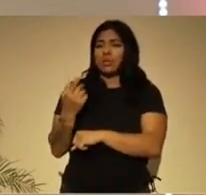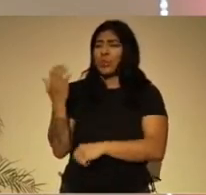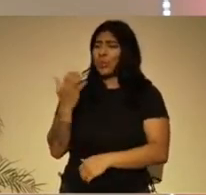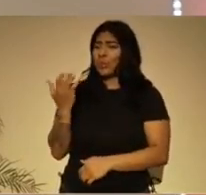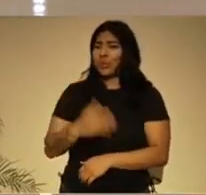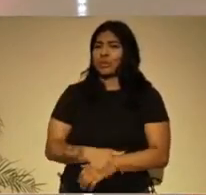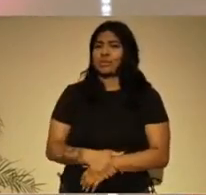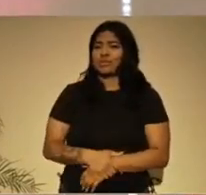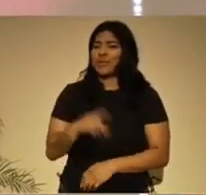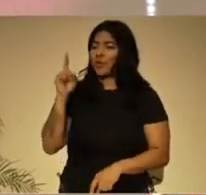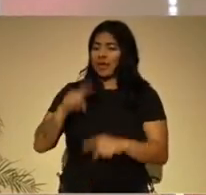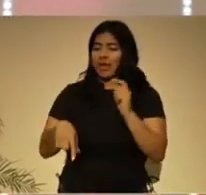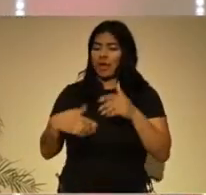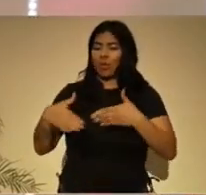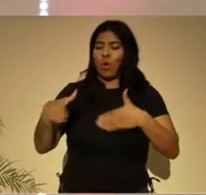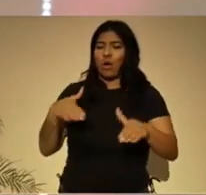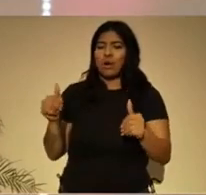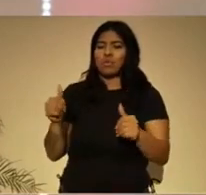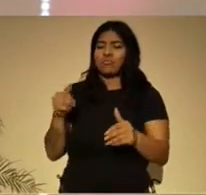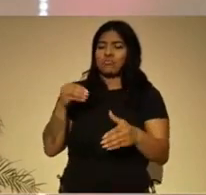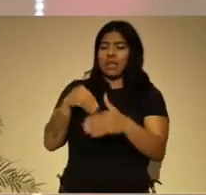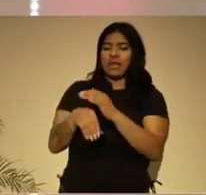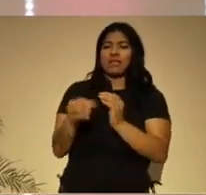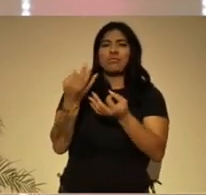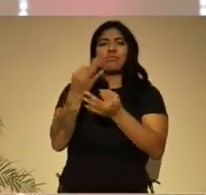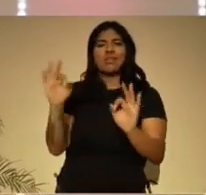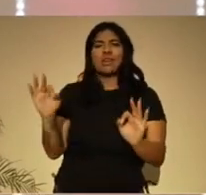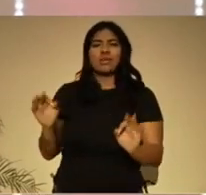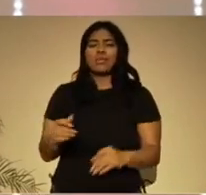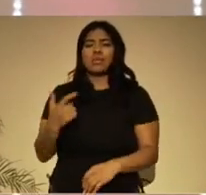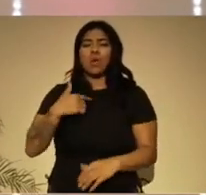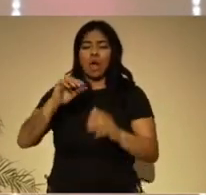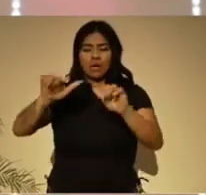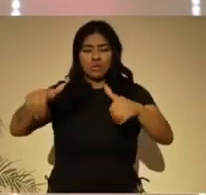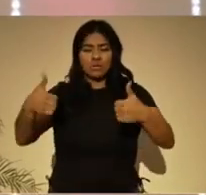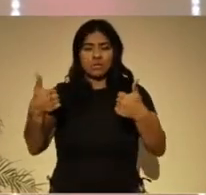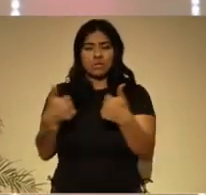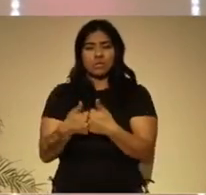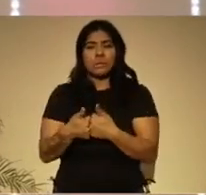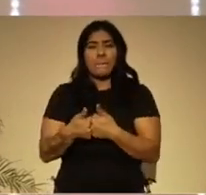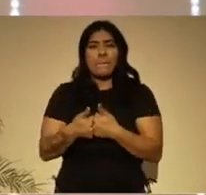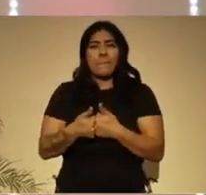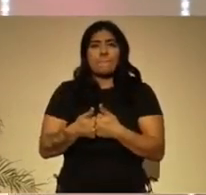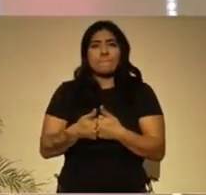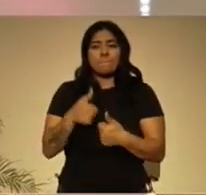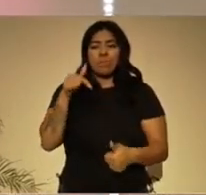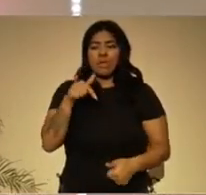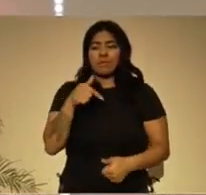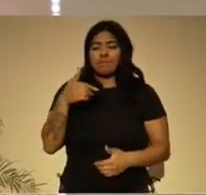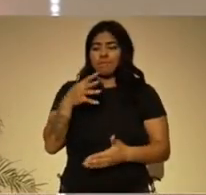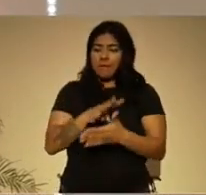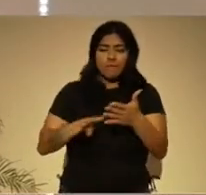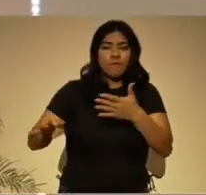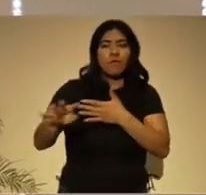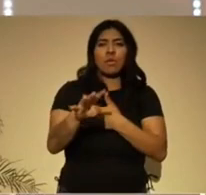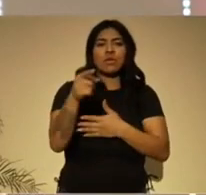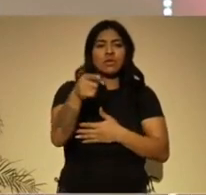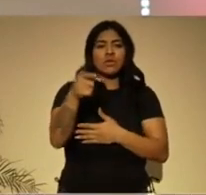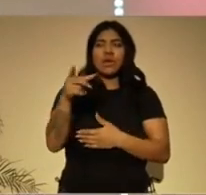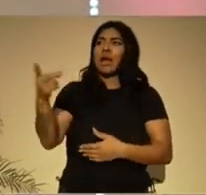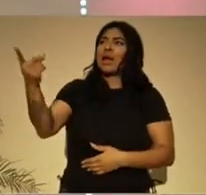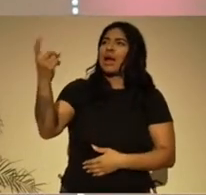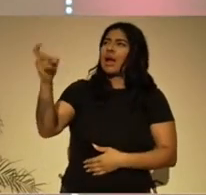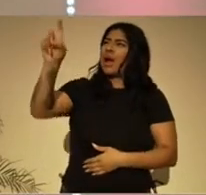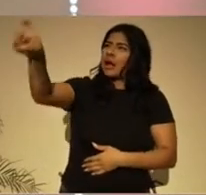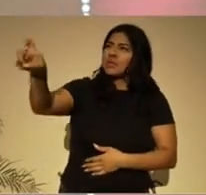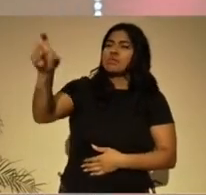you cannot walk in freedom. And so I challenge you that in these next 4 weeks, you would ask the Lord,